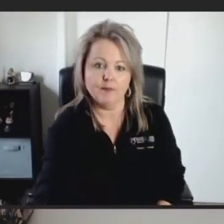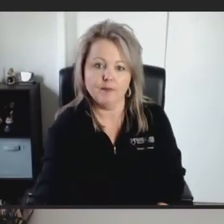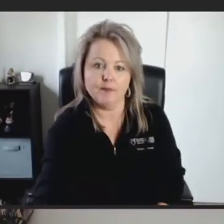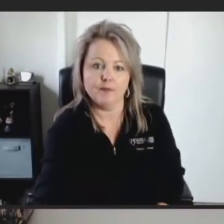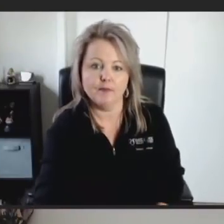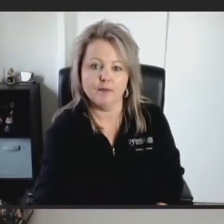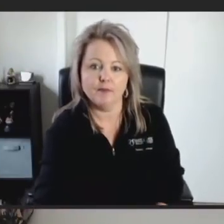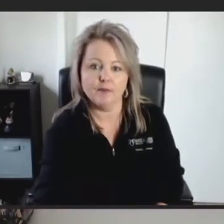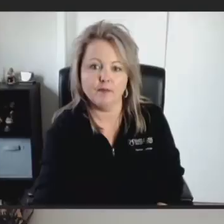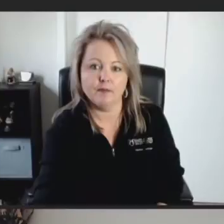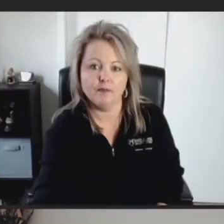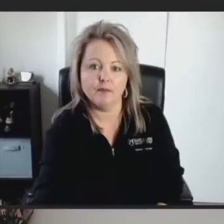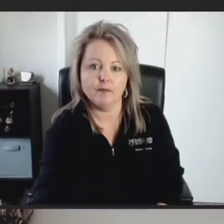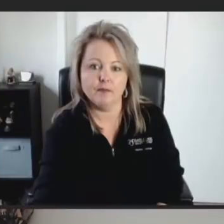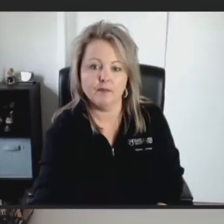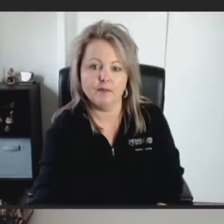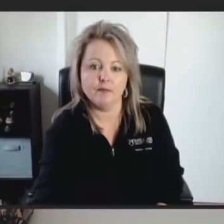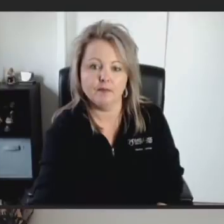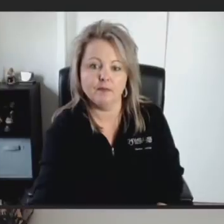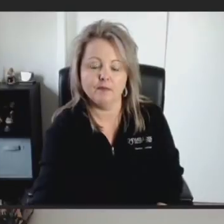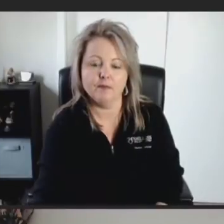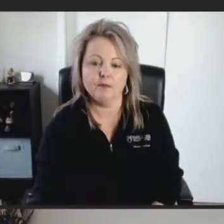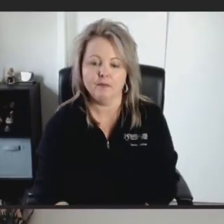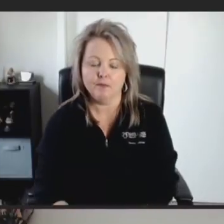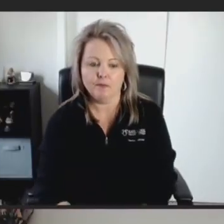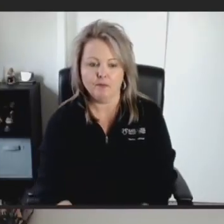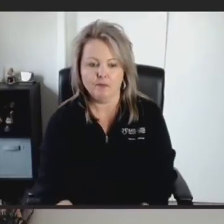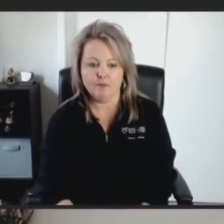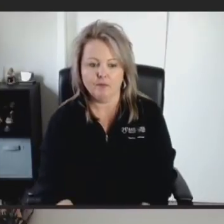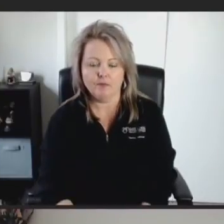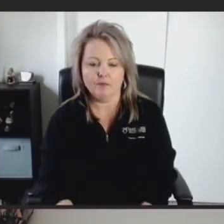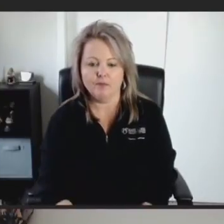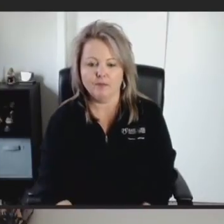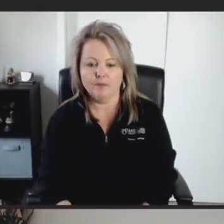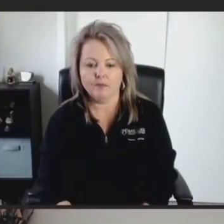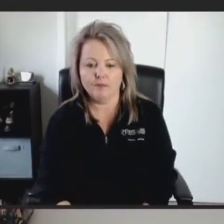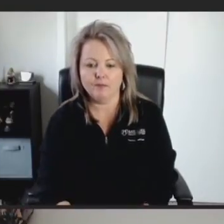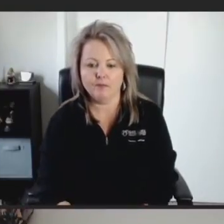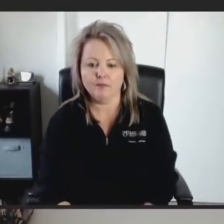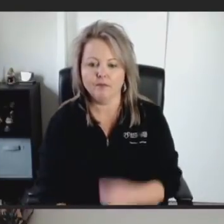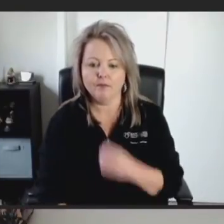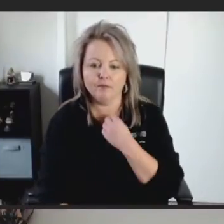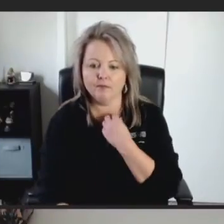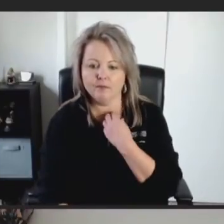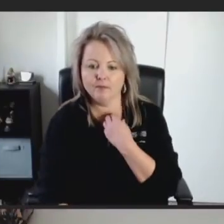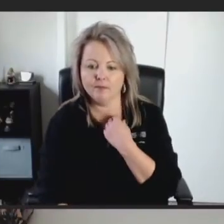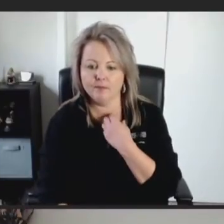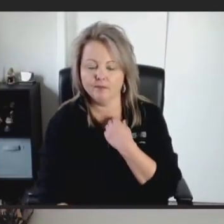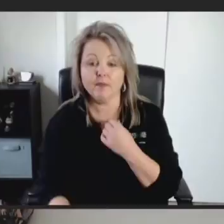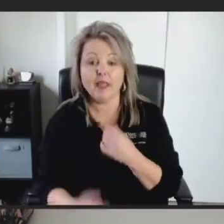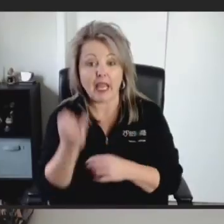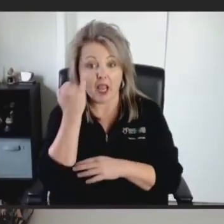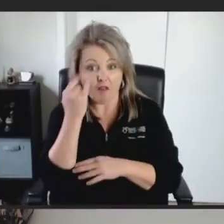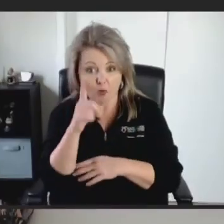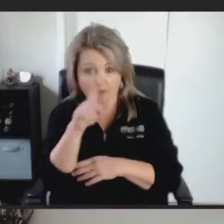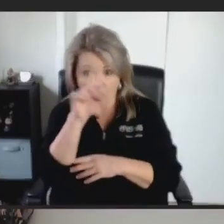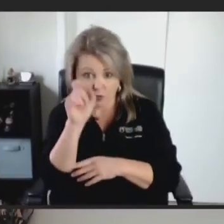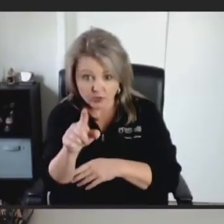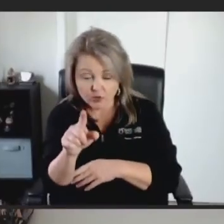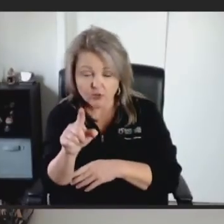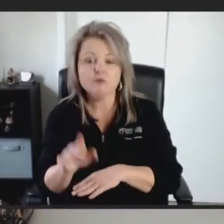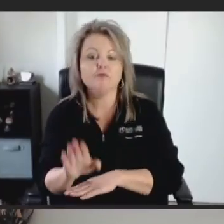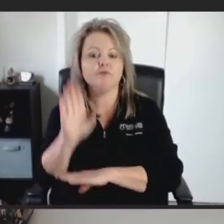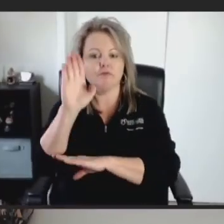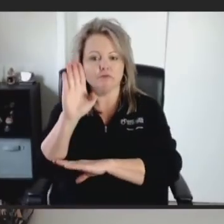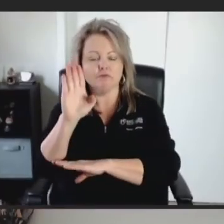I'm not seeing any media questions yet for our media. If you just want to use the raise your hand feature if you have a question. Go